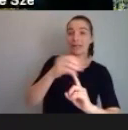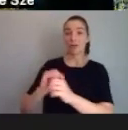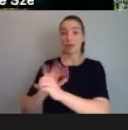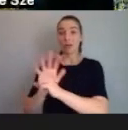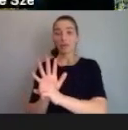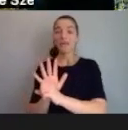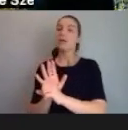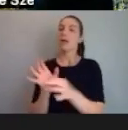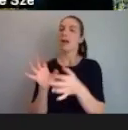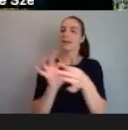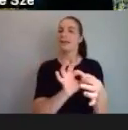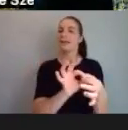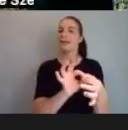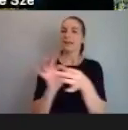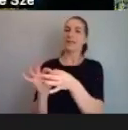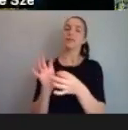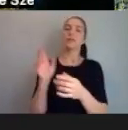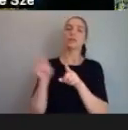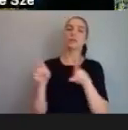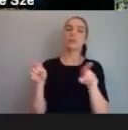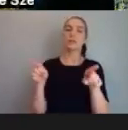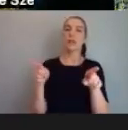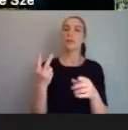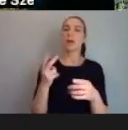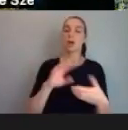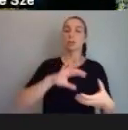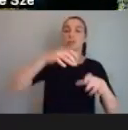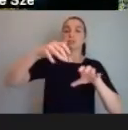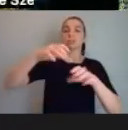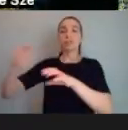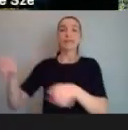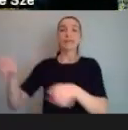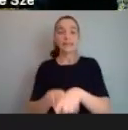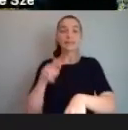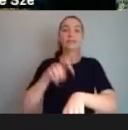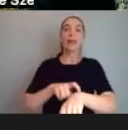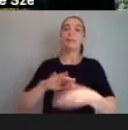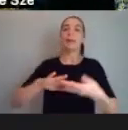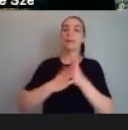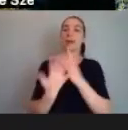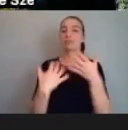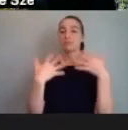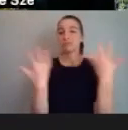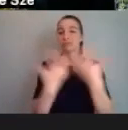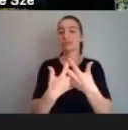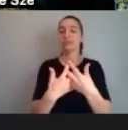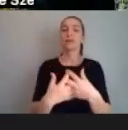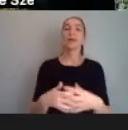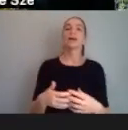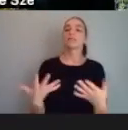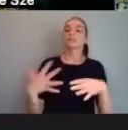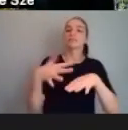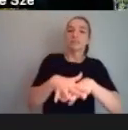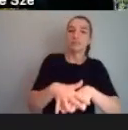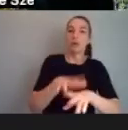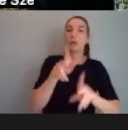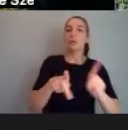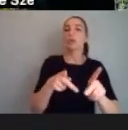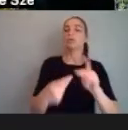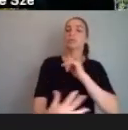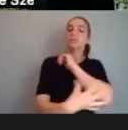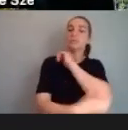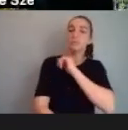co-produced crises which necessitate intersectional analyses of overlapping and uneven conditions of great harm.